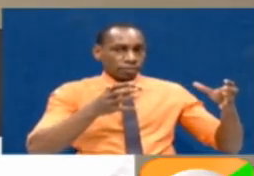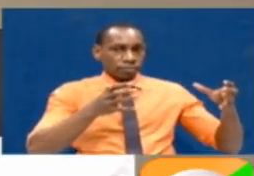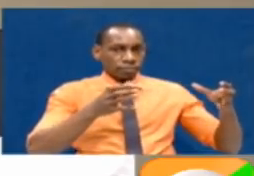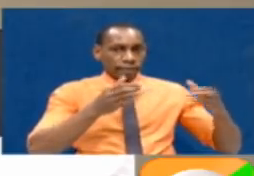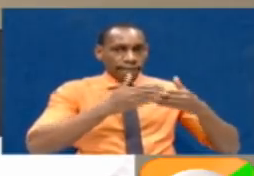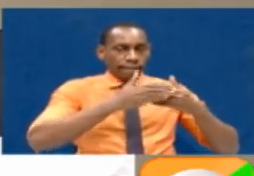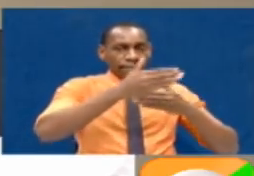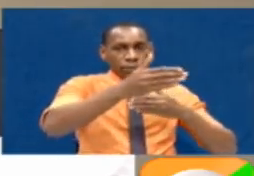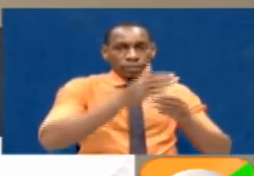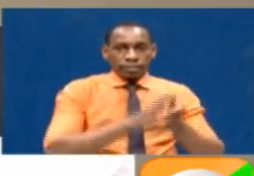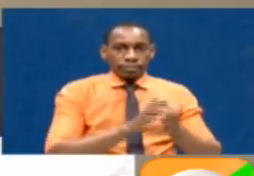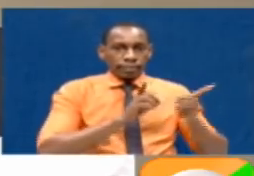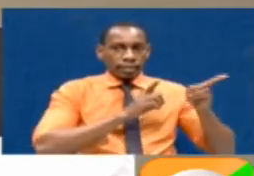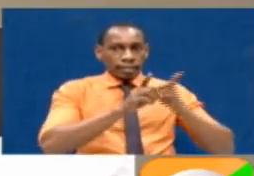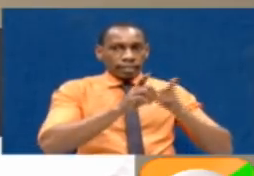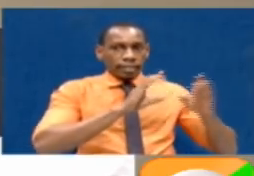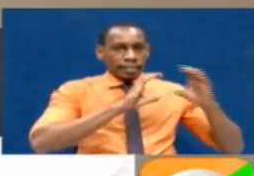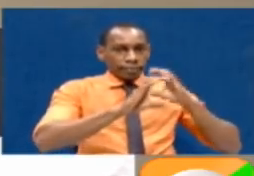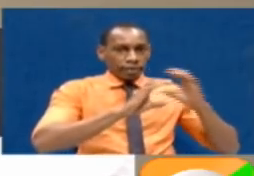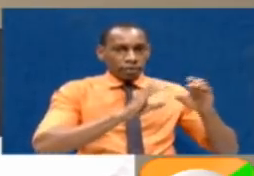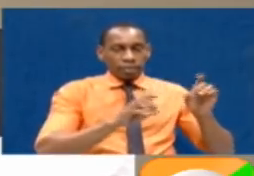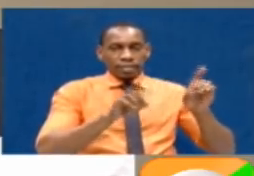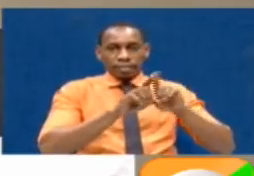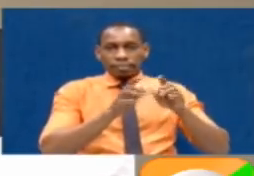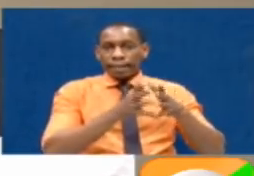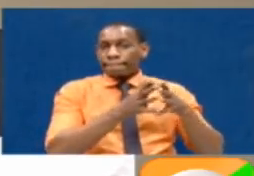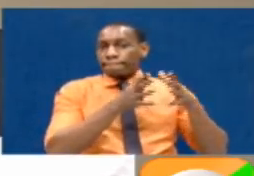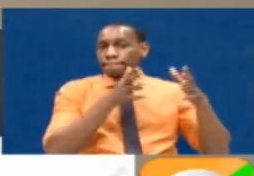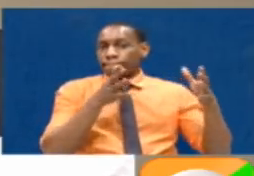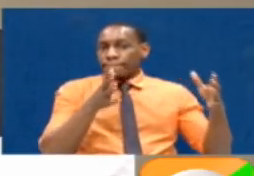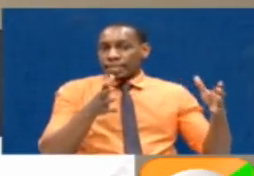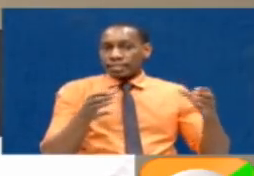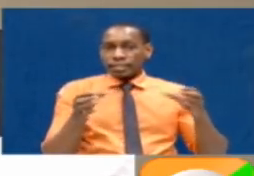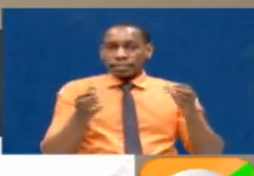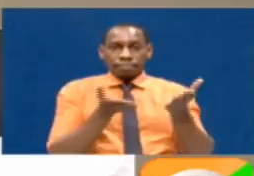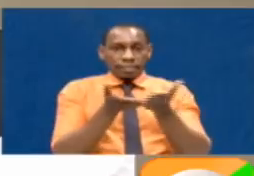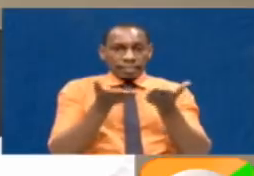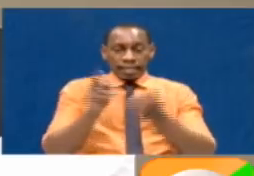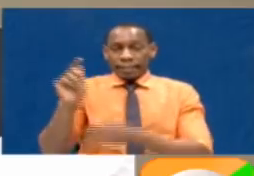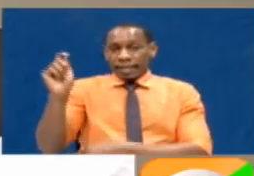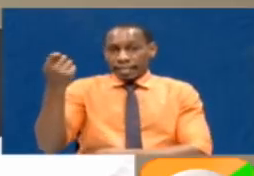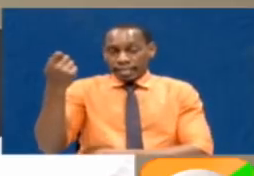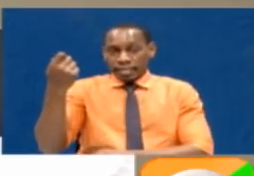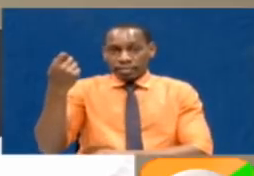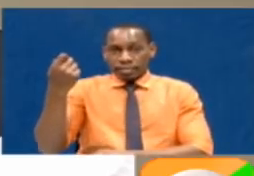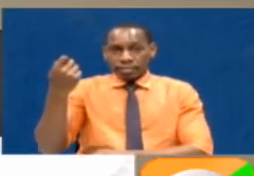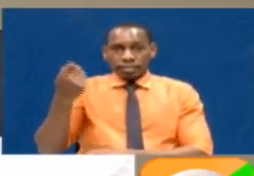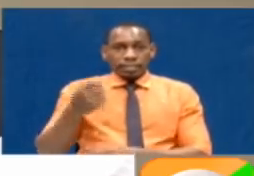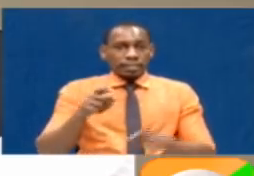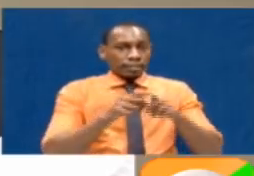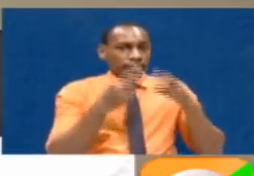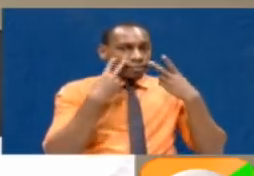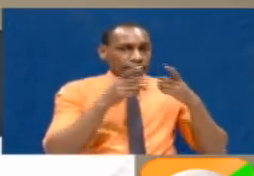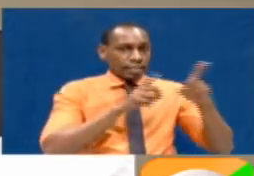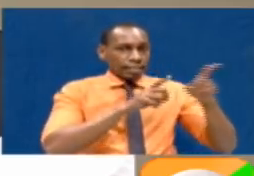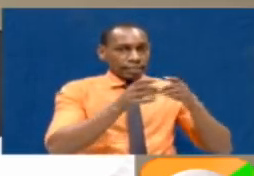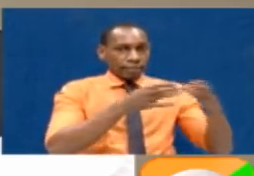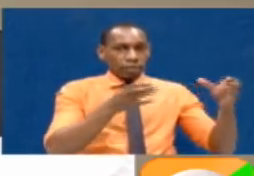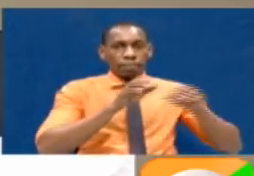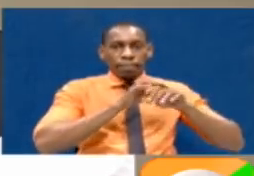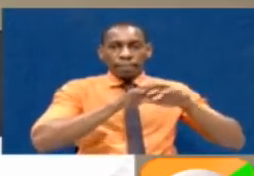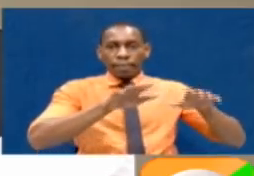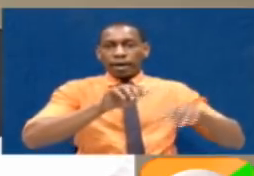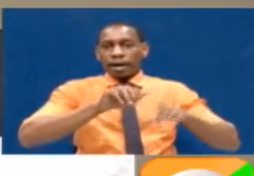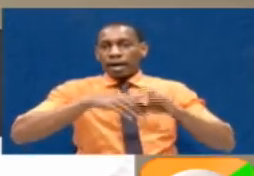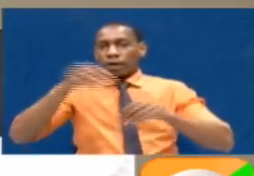in the future. Safaricom will still be the biggest organization in Kenya. I see Safaricom beyond Kenya